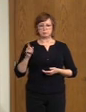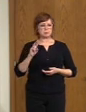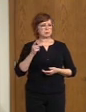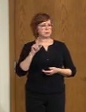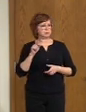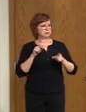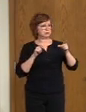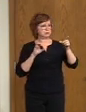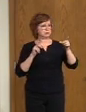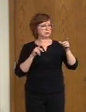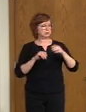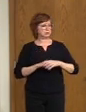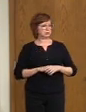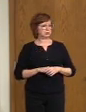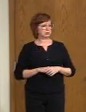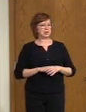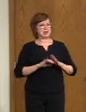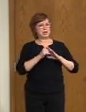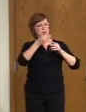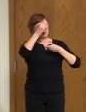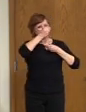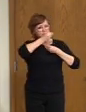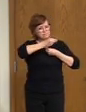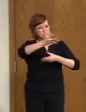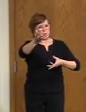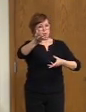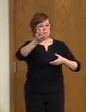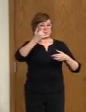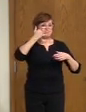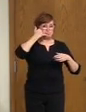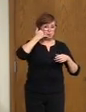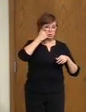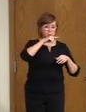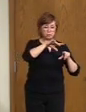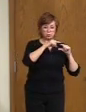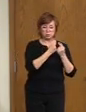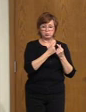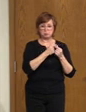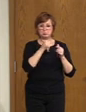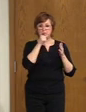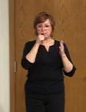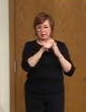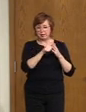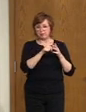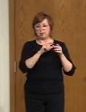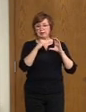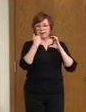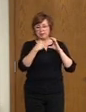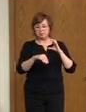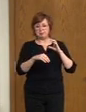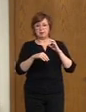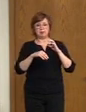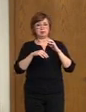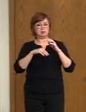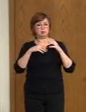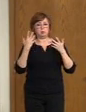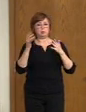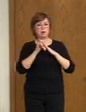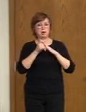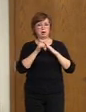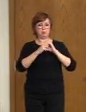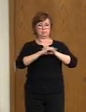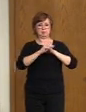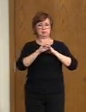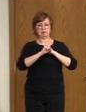Follow-up, Colton? What I was asking is, how are you going to communicate it to those people? Are you going to call them, or do they get an email, or do they contact the SHA themselves?